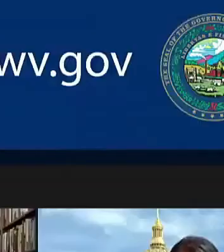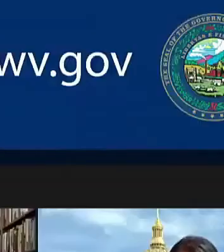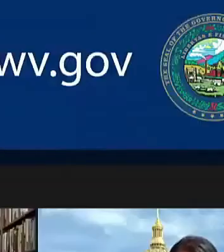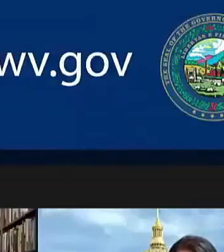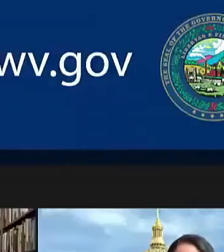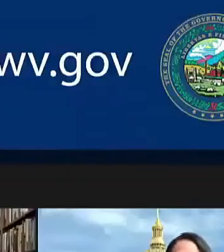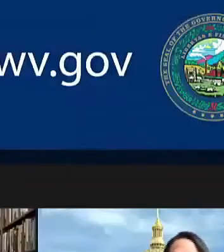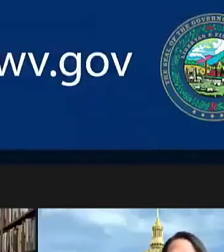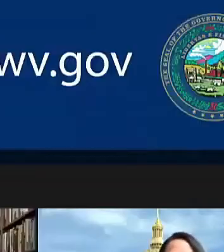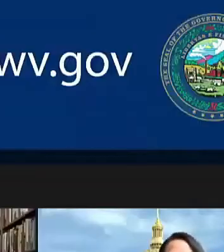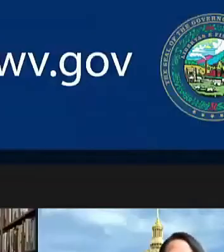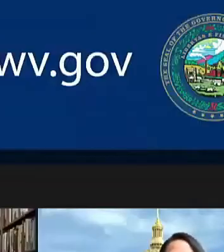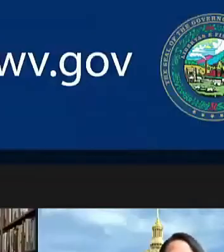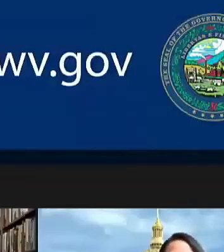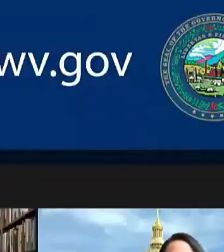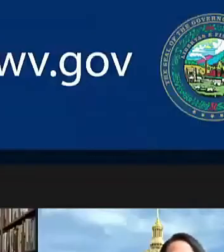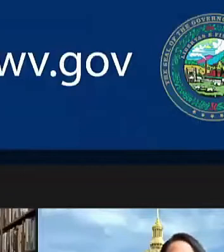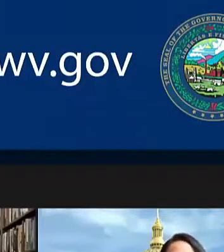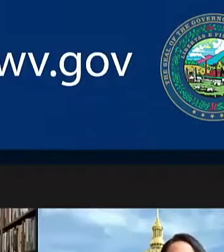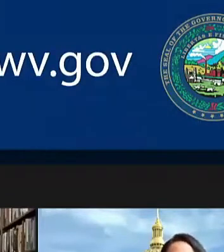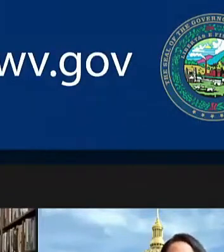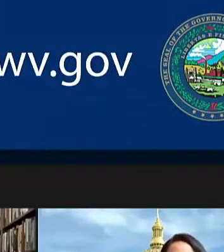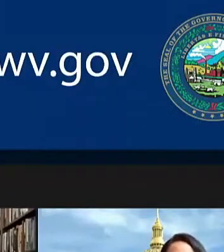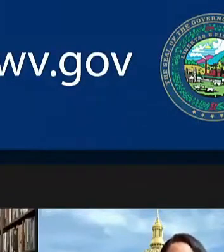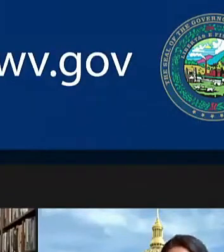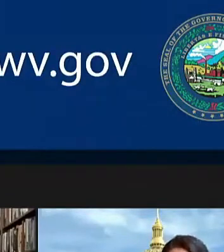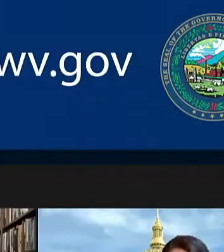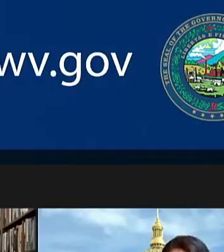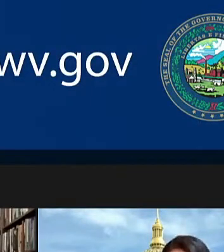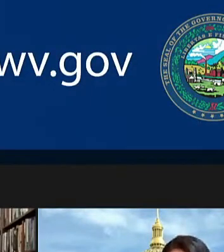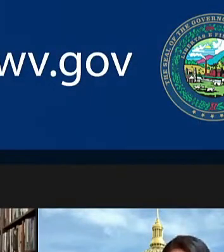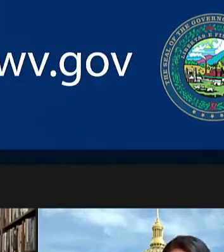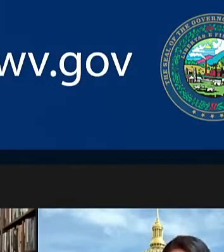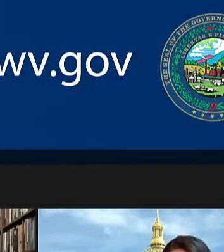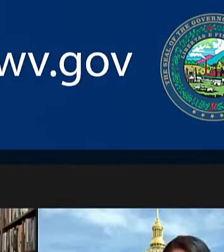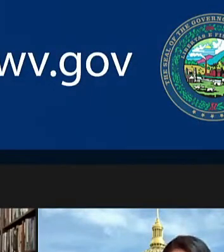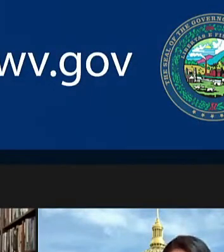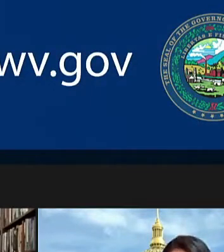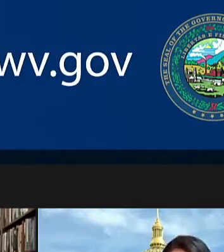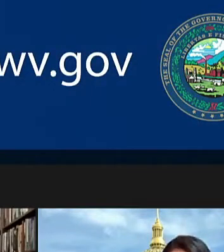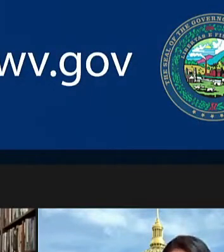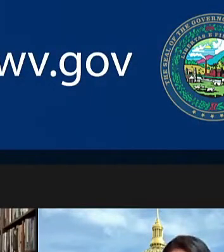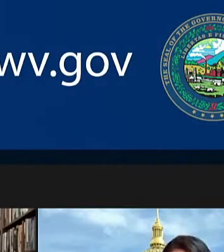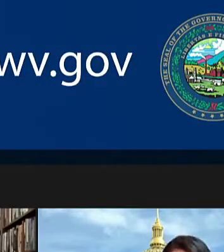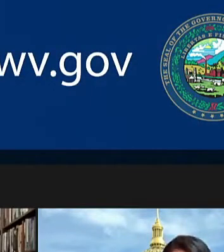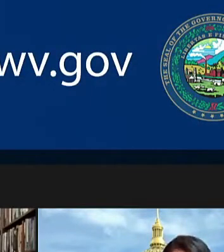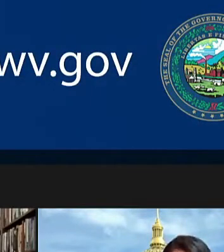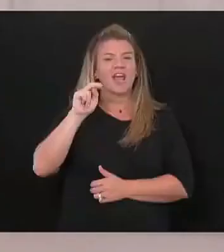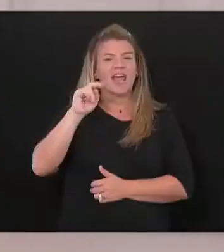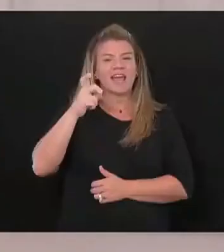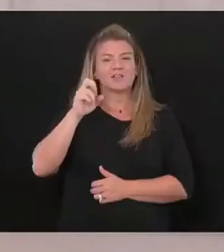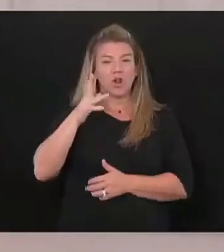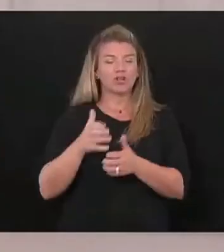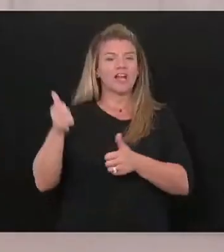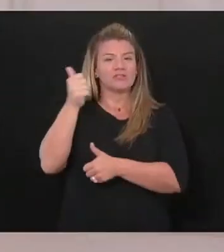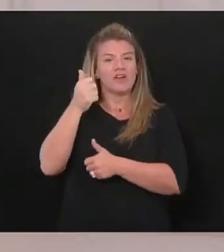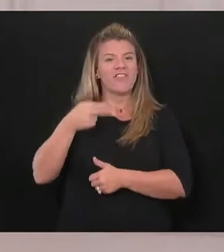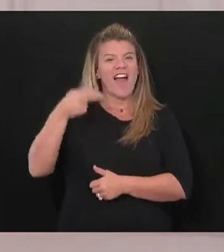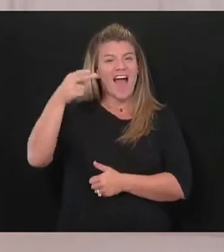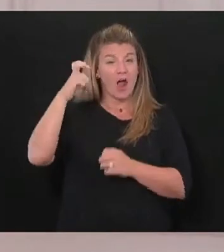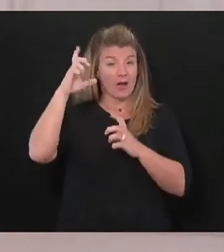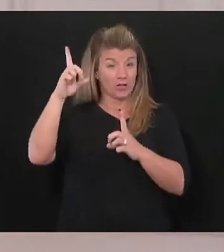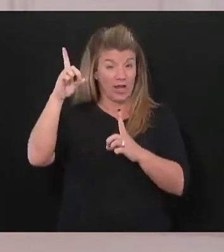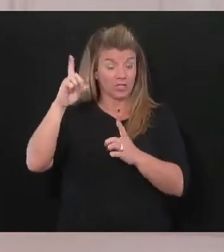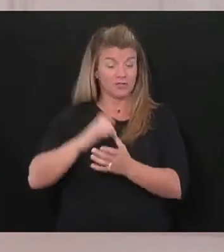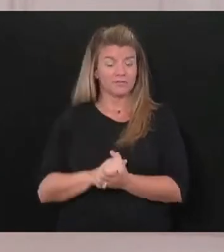All right, thank you, Clayton. Next, we'll go to Dr. Sarah Tucker, our Chancellor of the West Virginia Higher Education Policy Commission. Good afternoon.